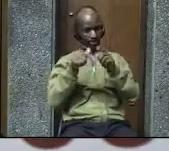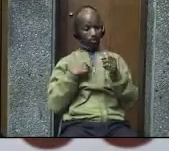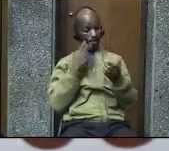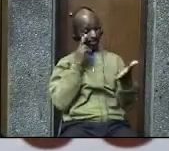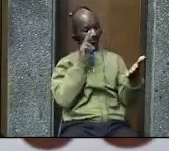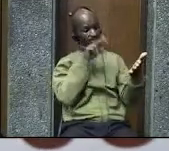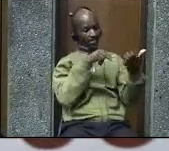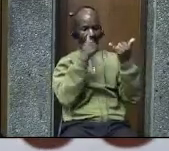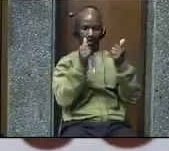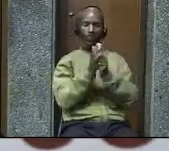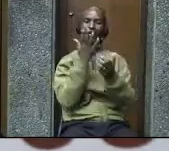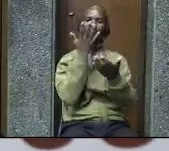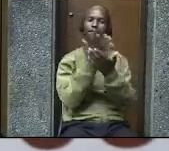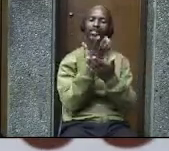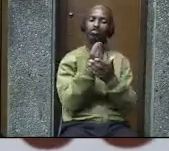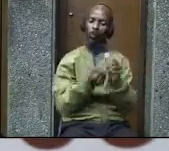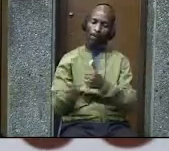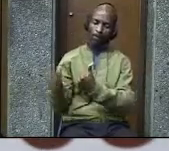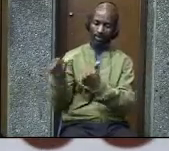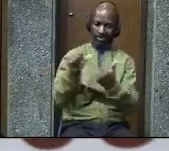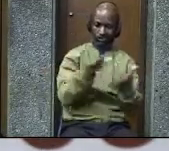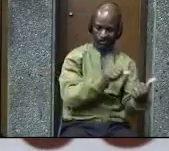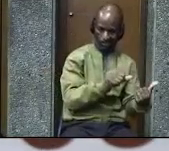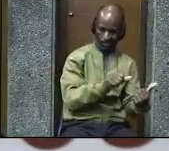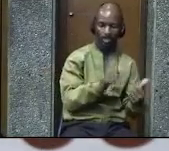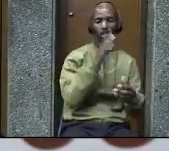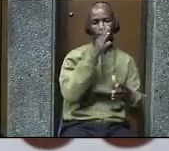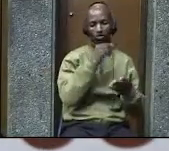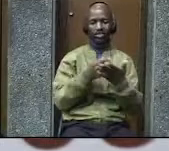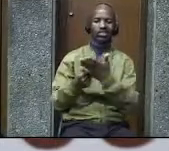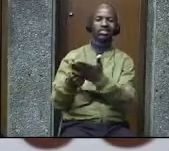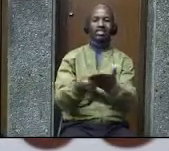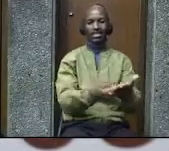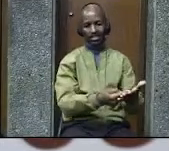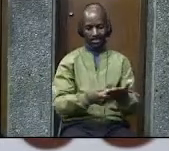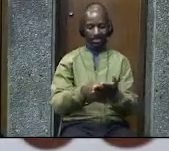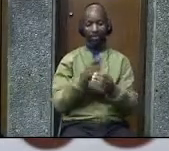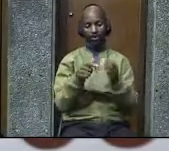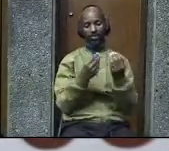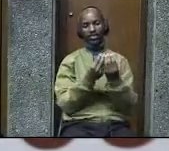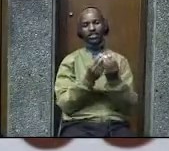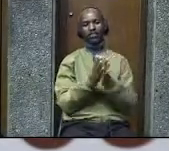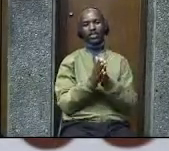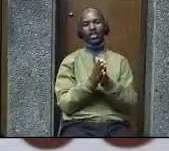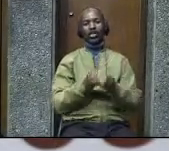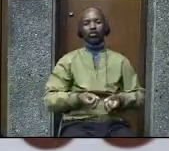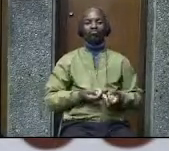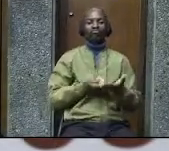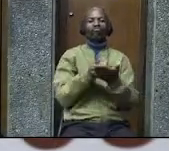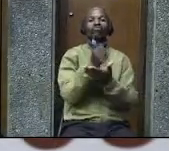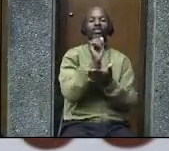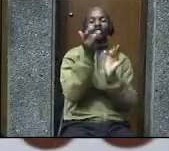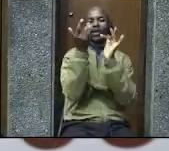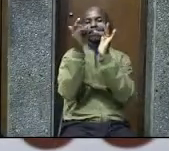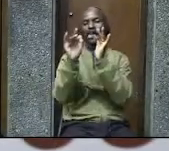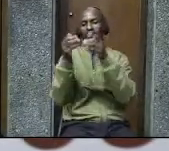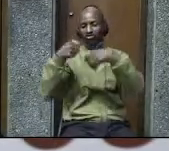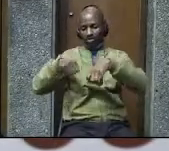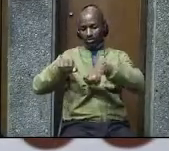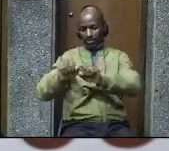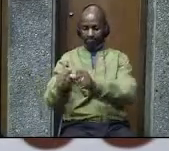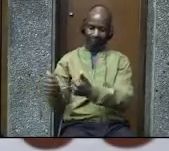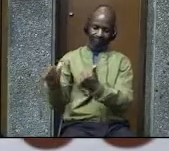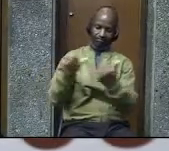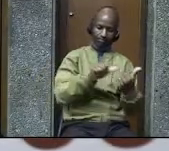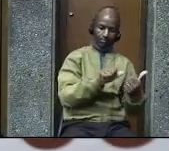kuyabonakala ukuthi kusamela ukuthi ke nibuyele emuva nikhulume kahle nihlanganise into yenu bese nithumela la. Chairperson, let me